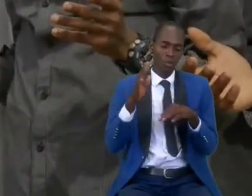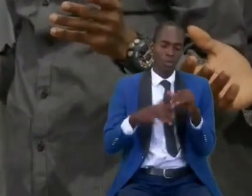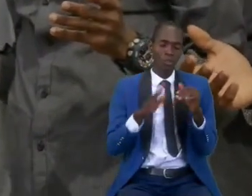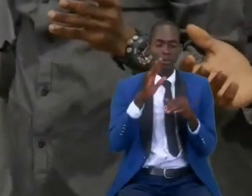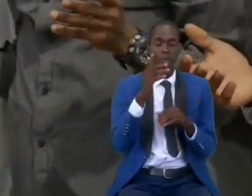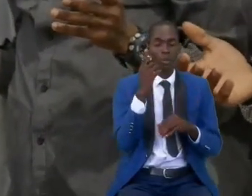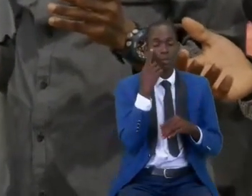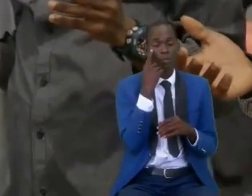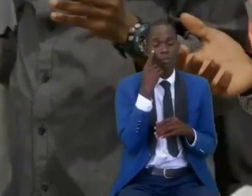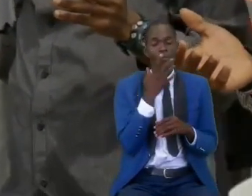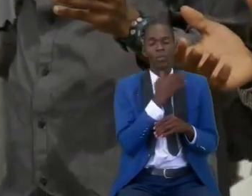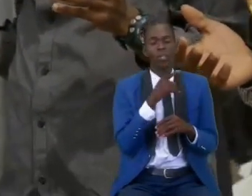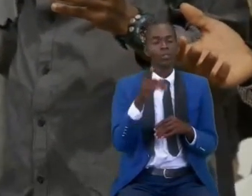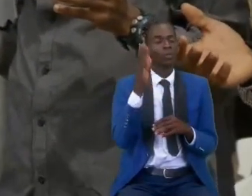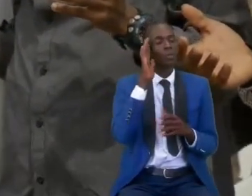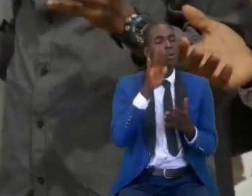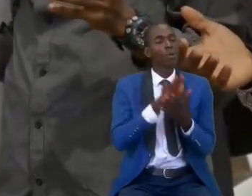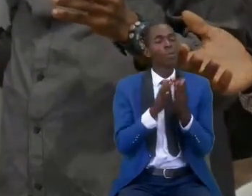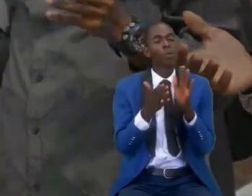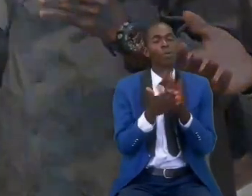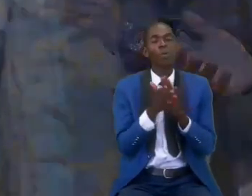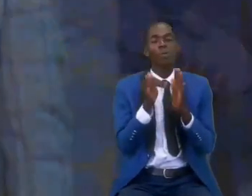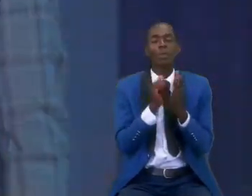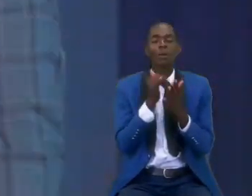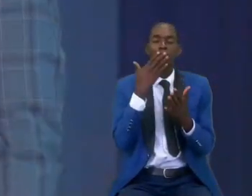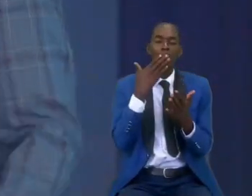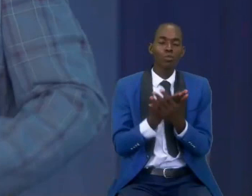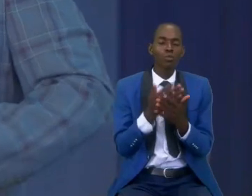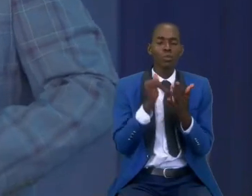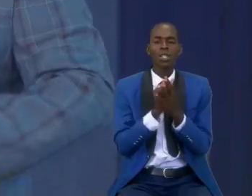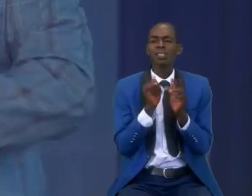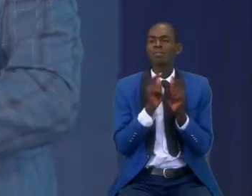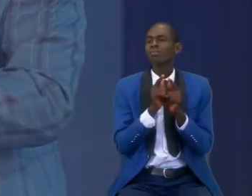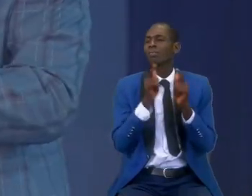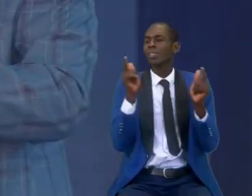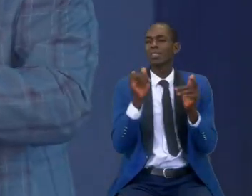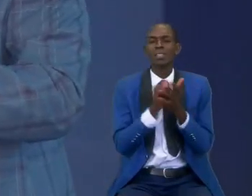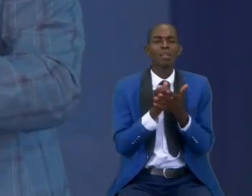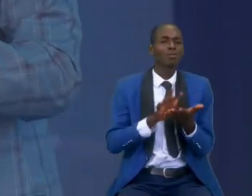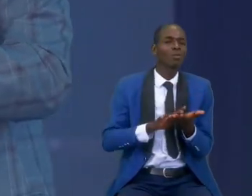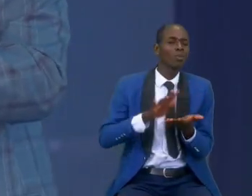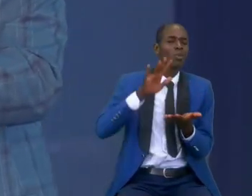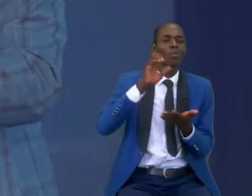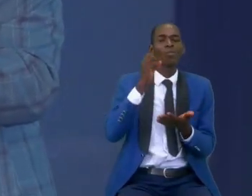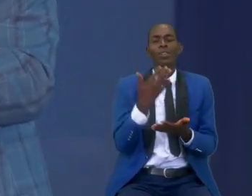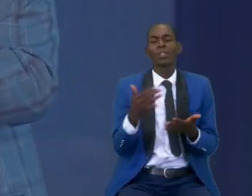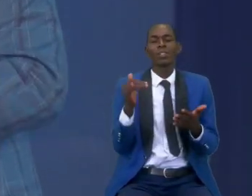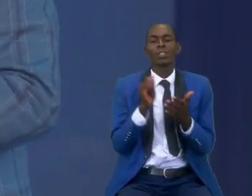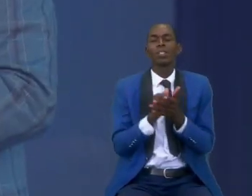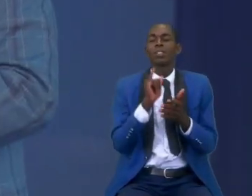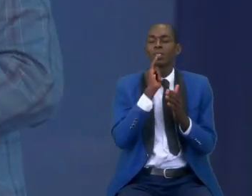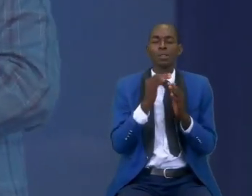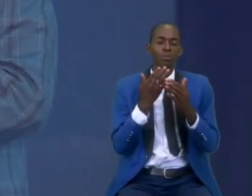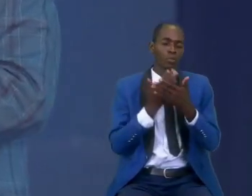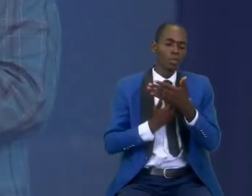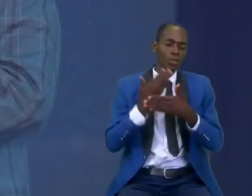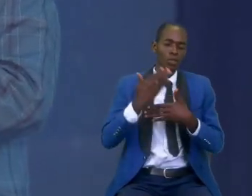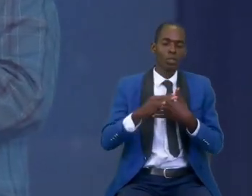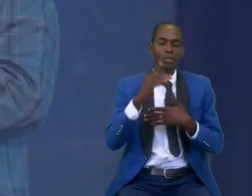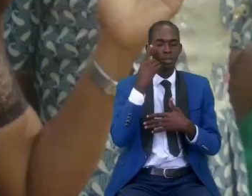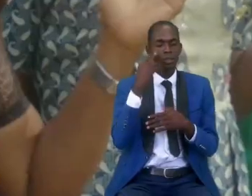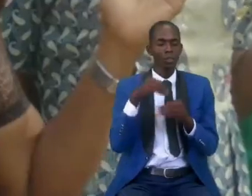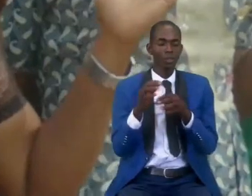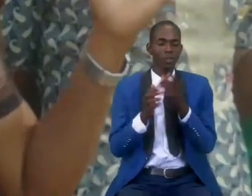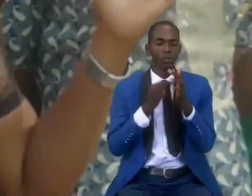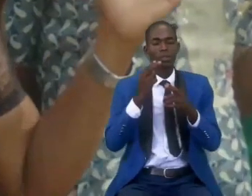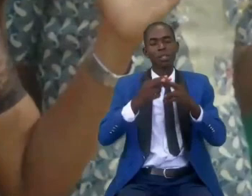great, that glorious thing that's beyond sight in Jesus' name. Father, in Jesus'